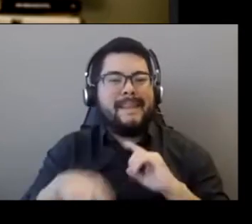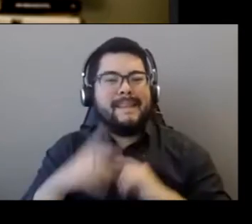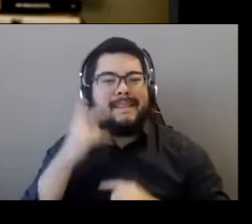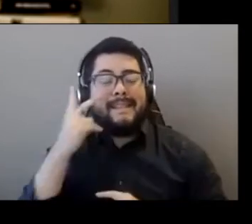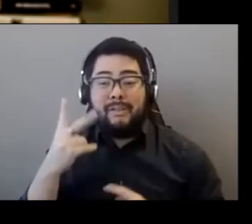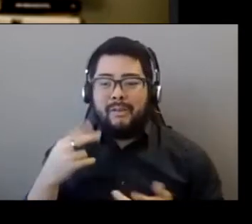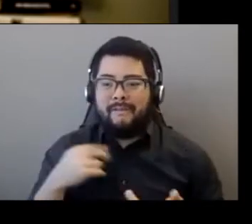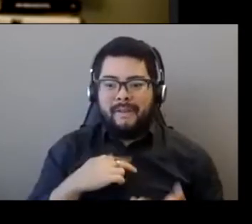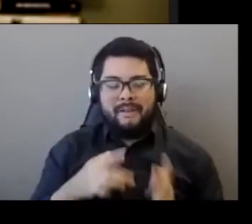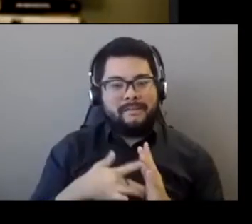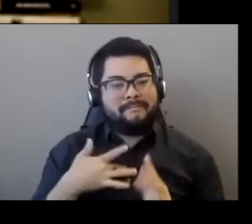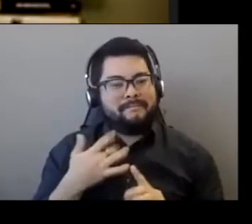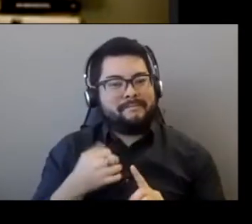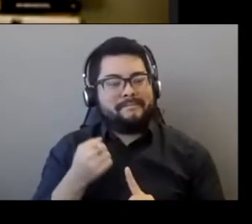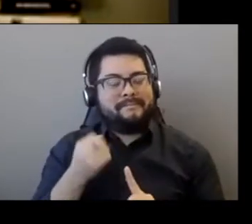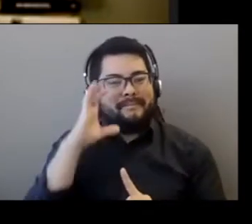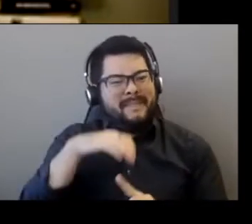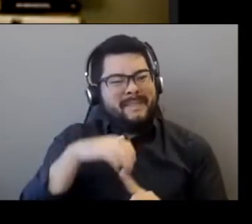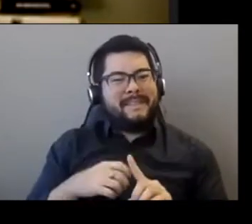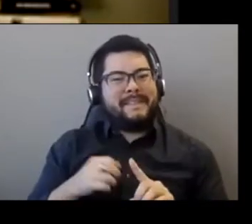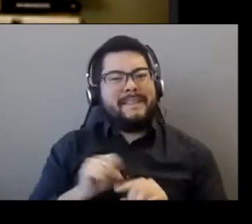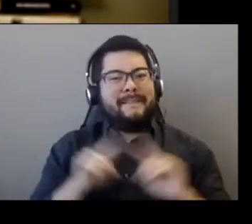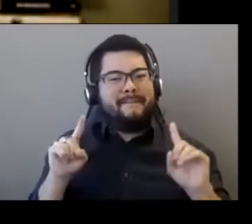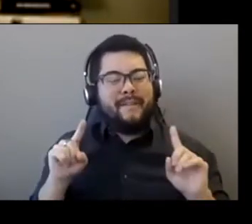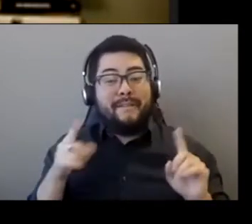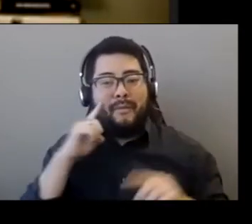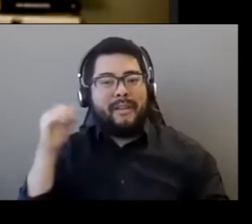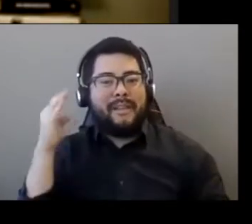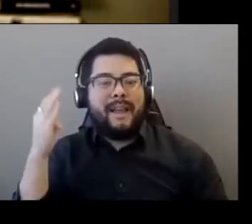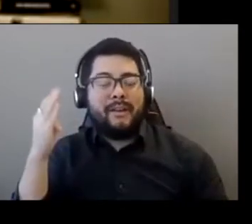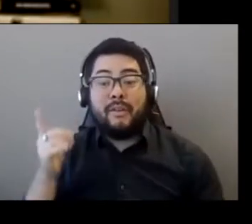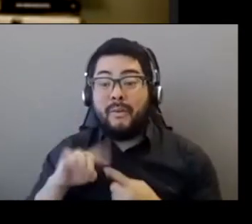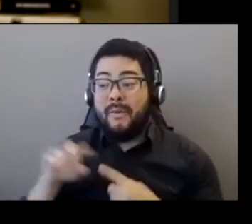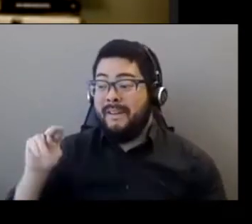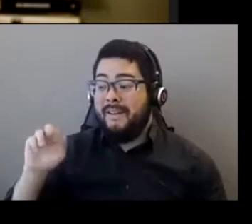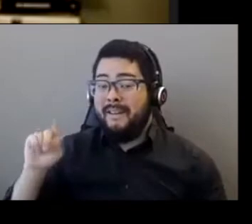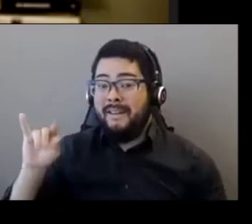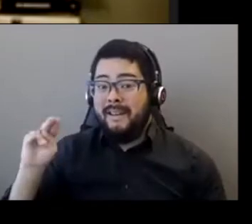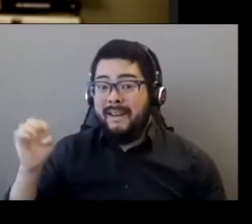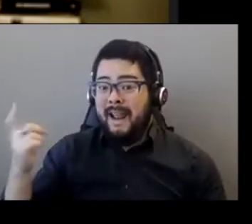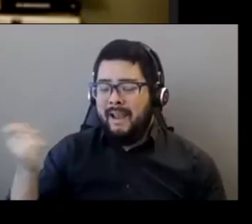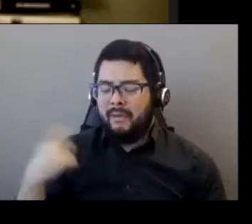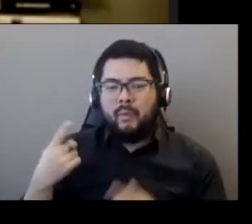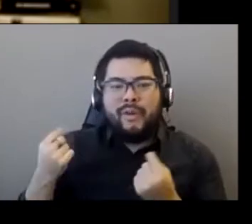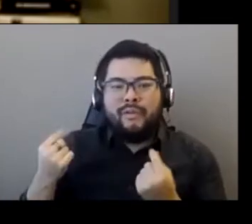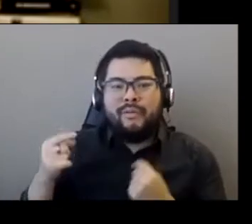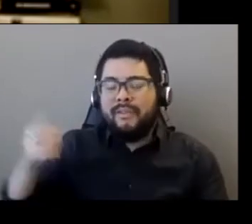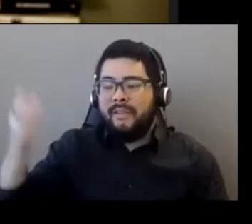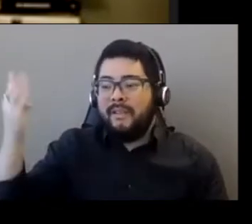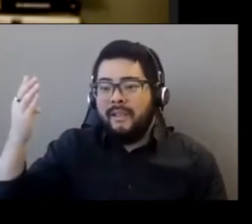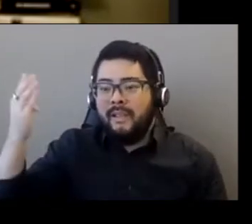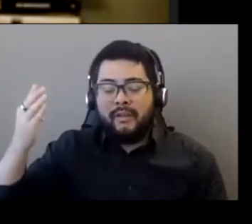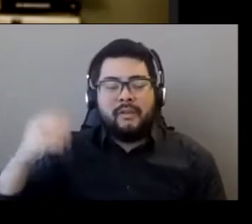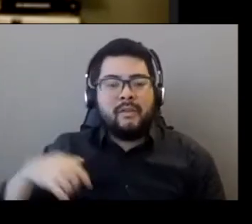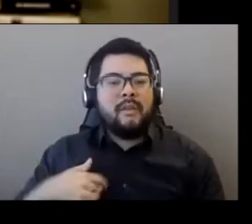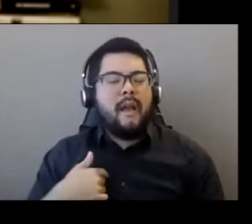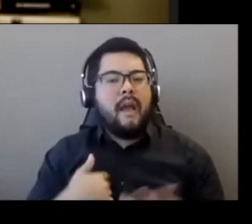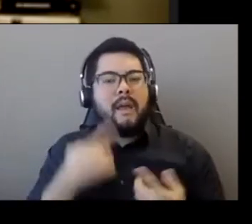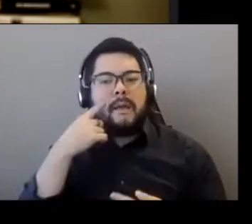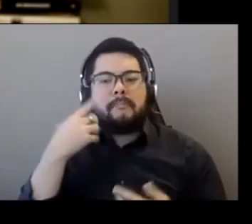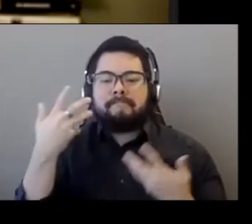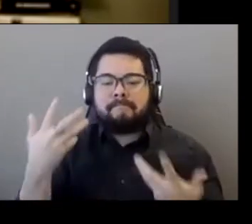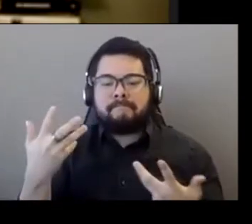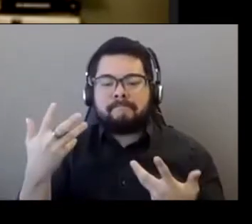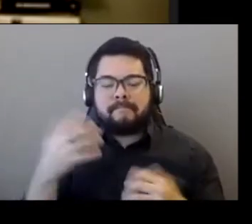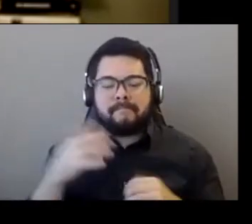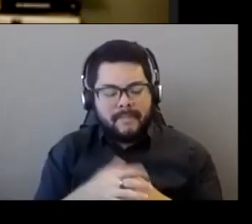When Nadine asked me, said, what's the title for this talk? I said, well, Nadine, what about,